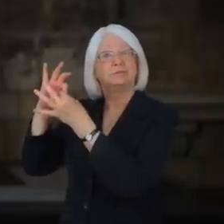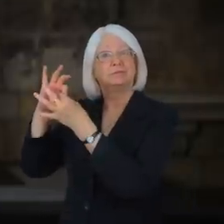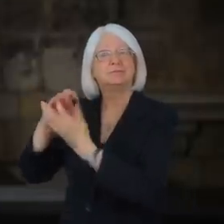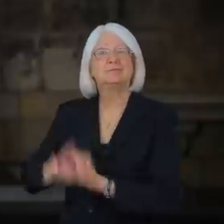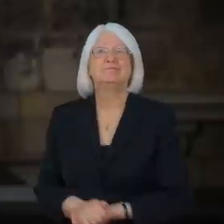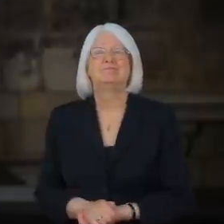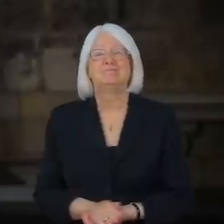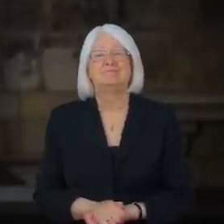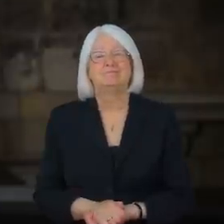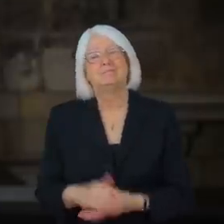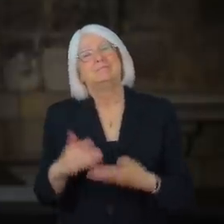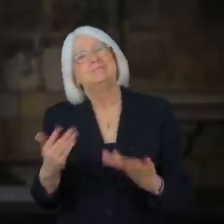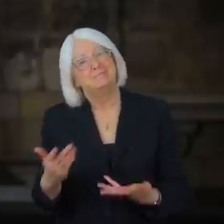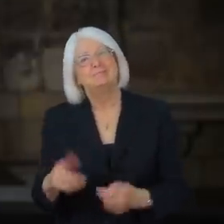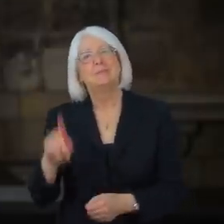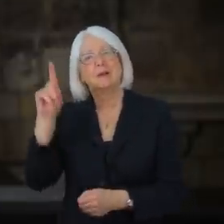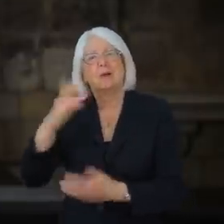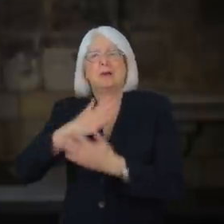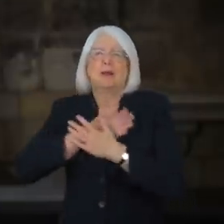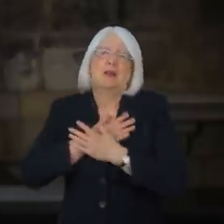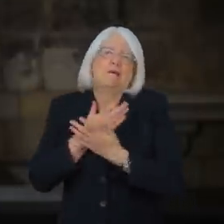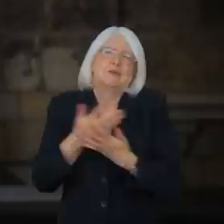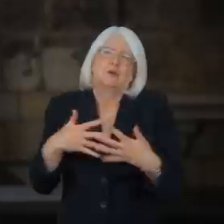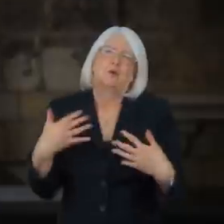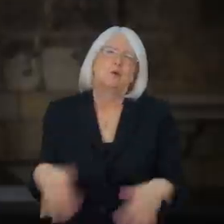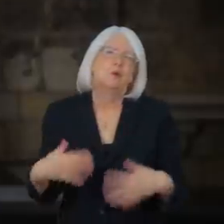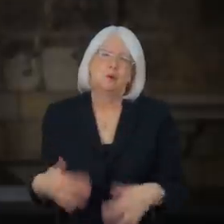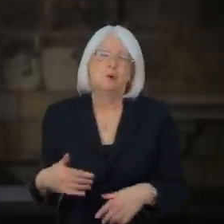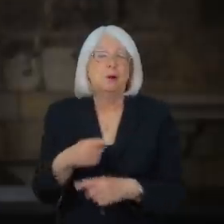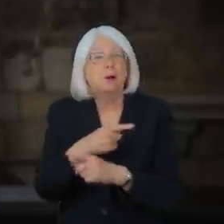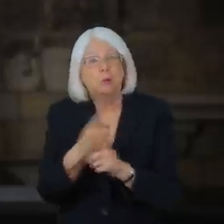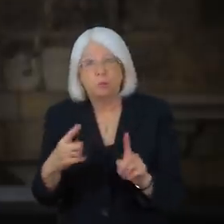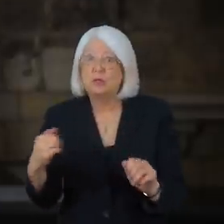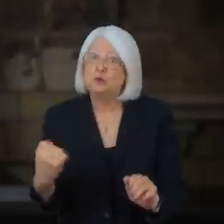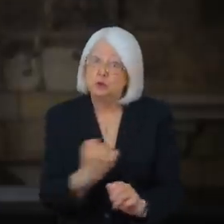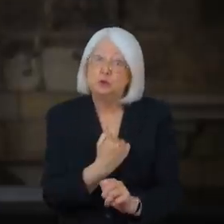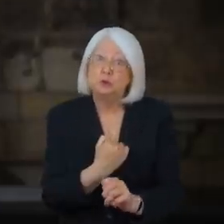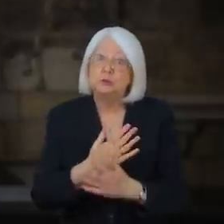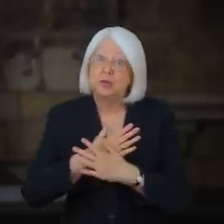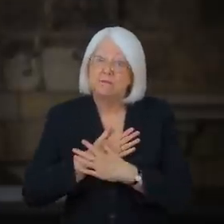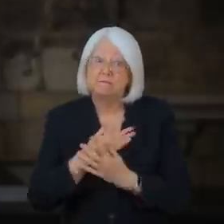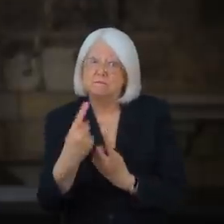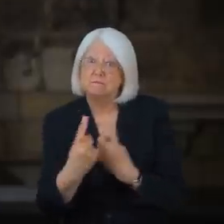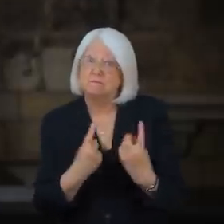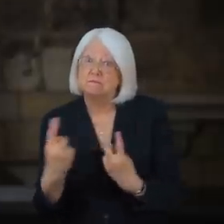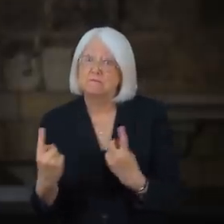Beloved, since God loved us so much, we also ought to love one